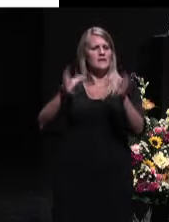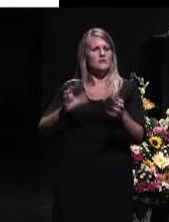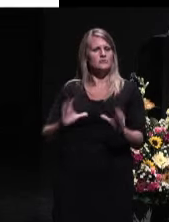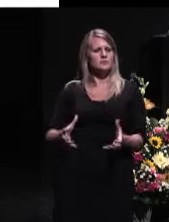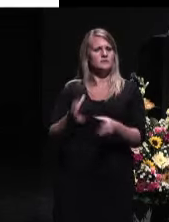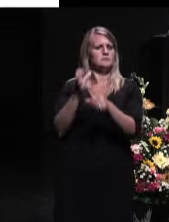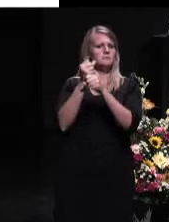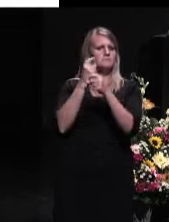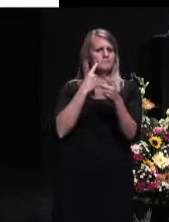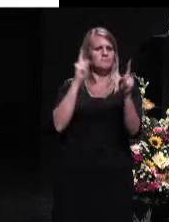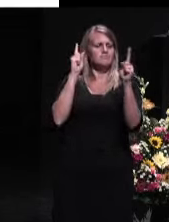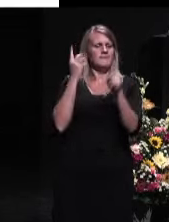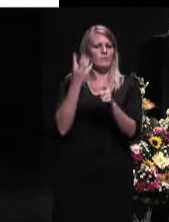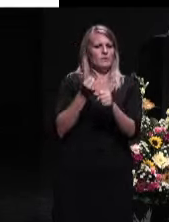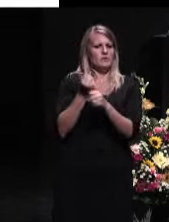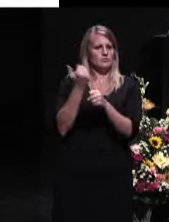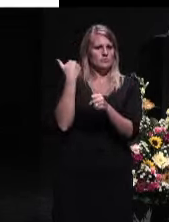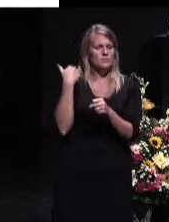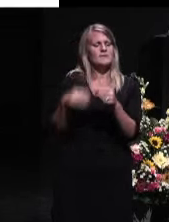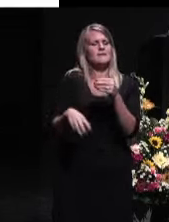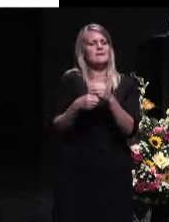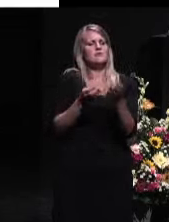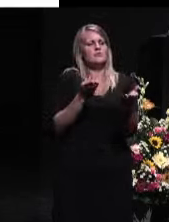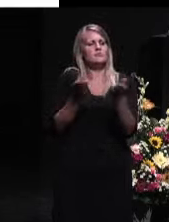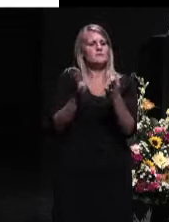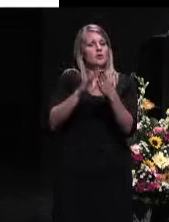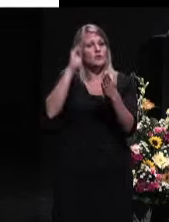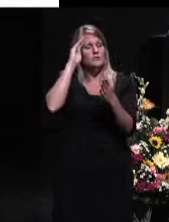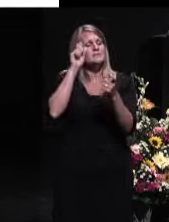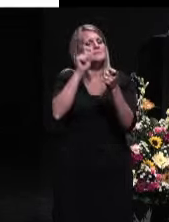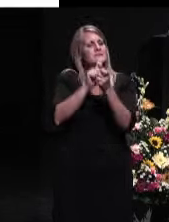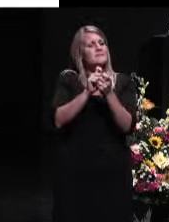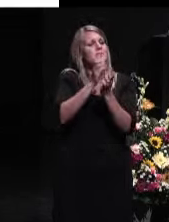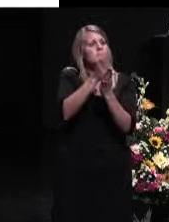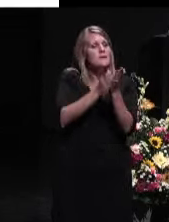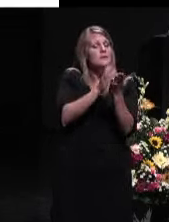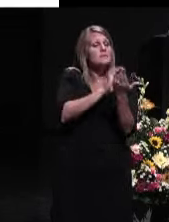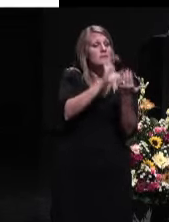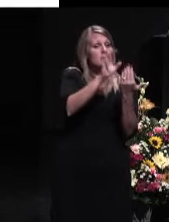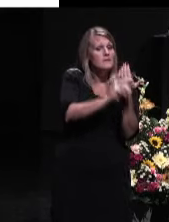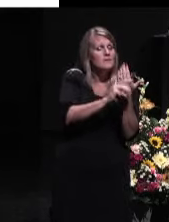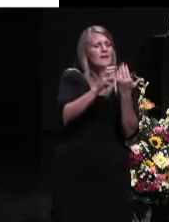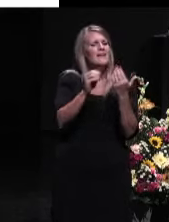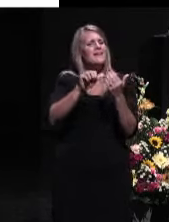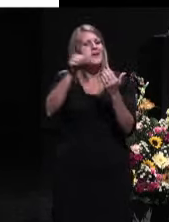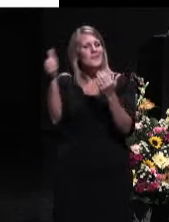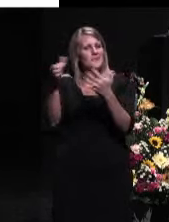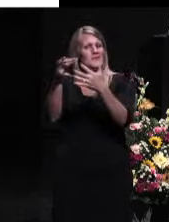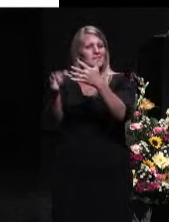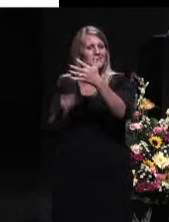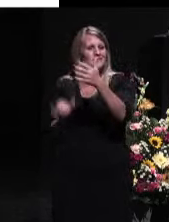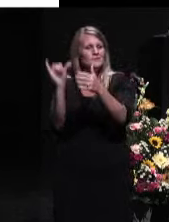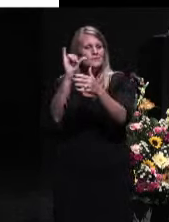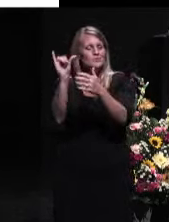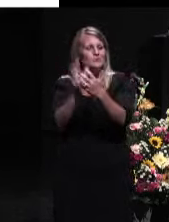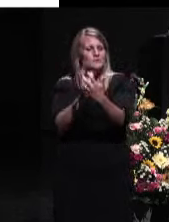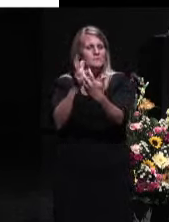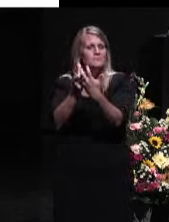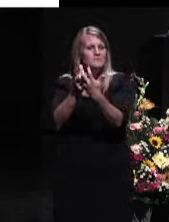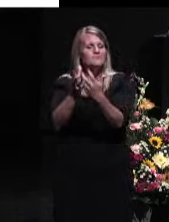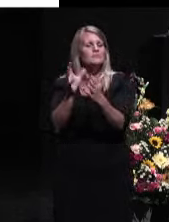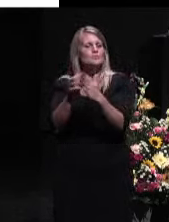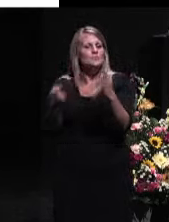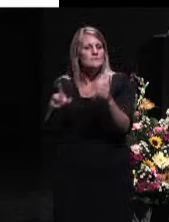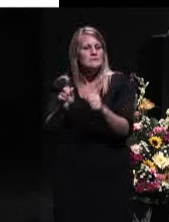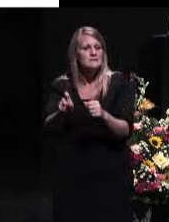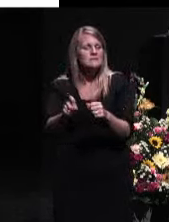more work experiences, service learning to different parts of the curriculum, and have new curricular offerings that align with some of the needs of our students,